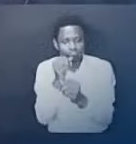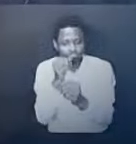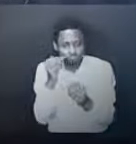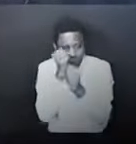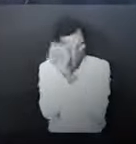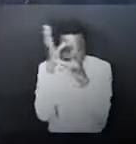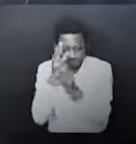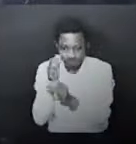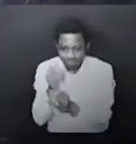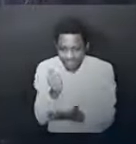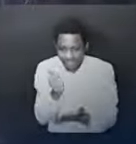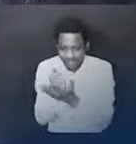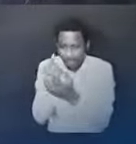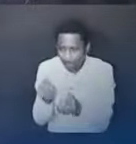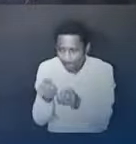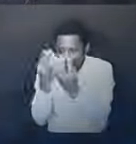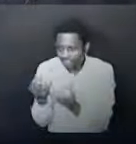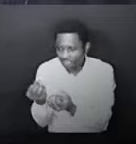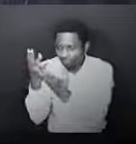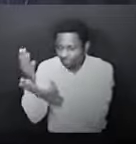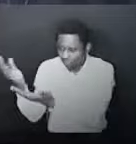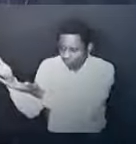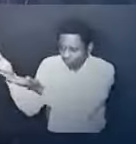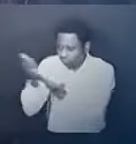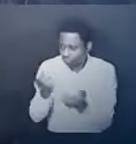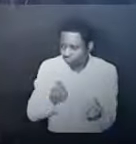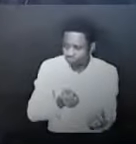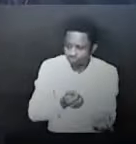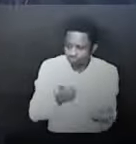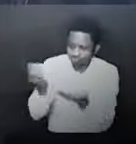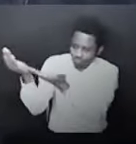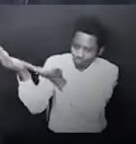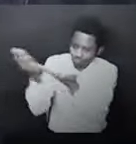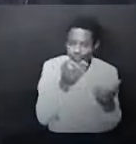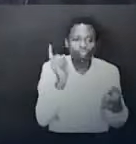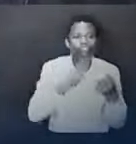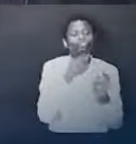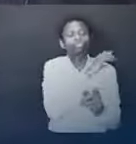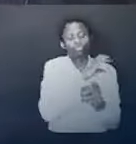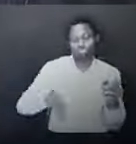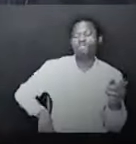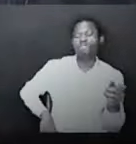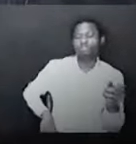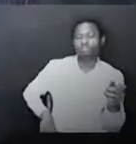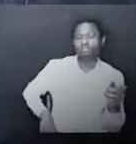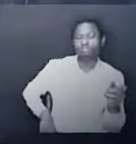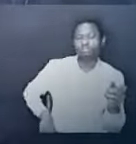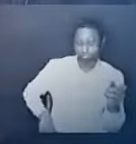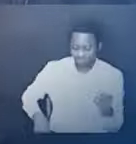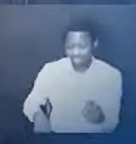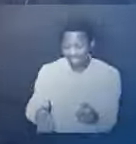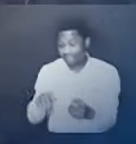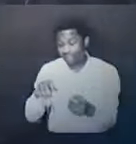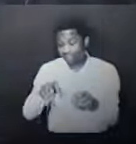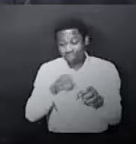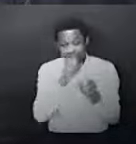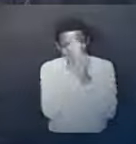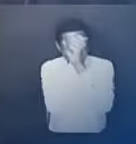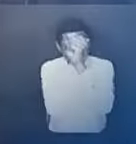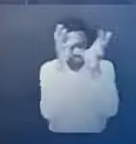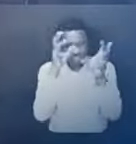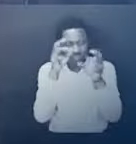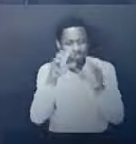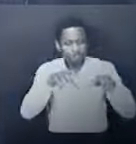Christ. This vision of possessing the nations is inspired by Deuteronomy 6, Deuteronomy